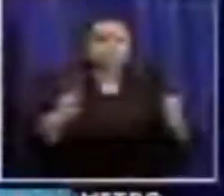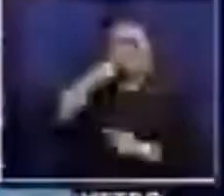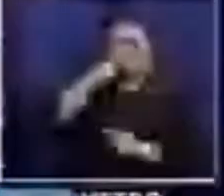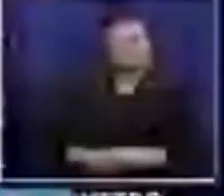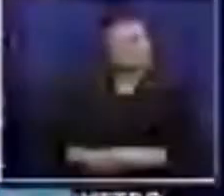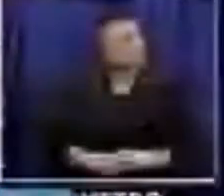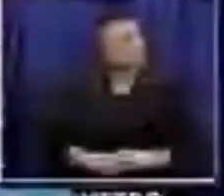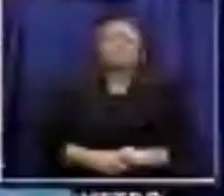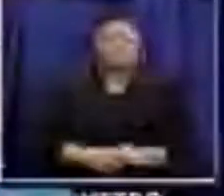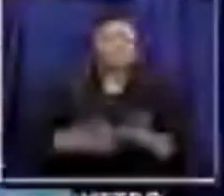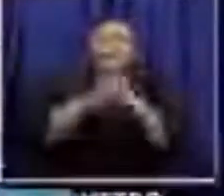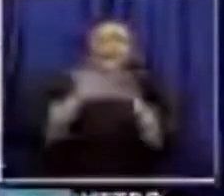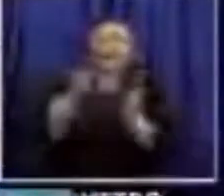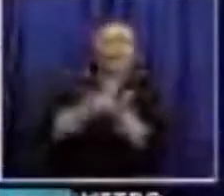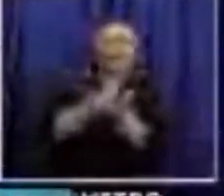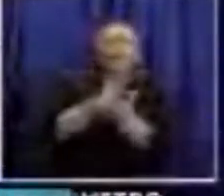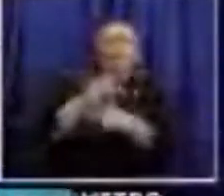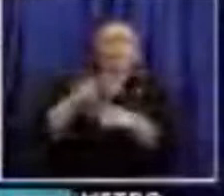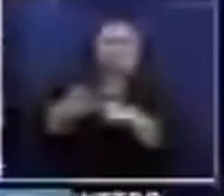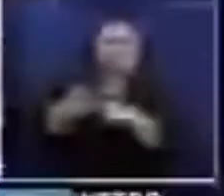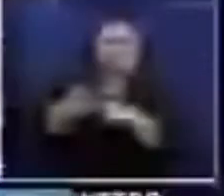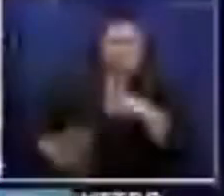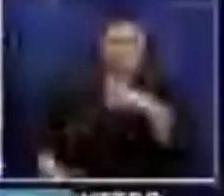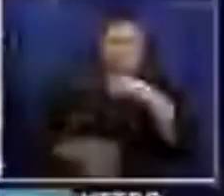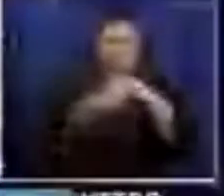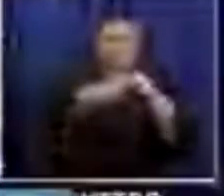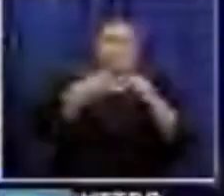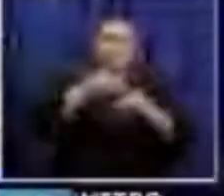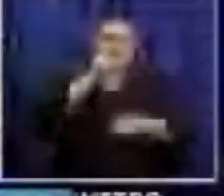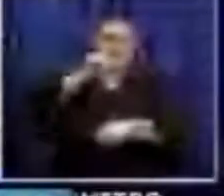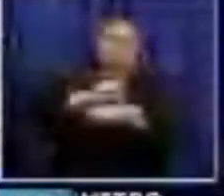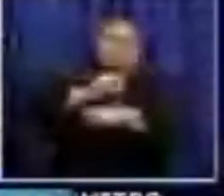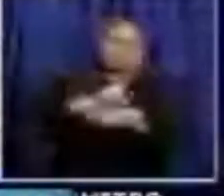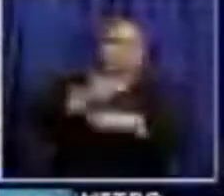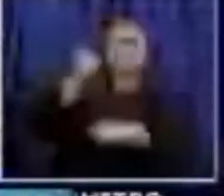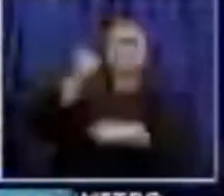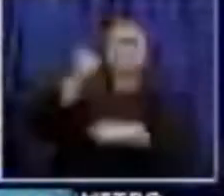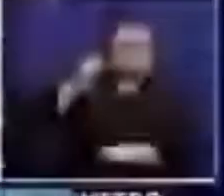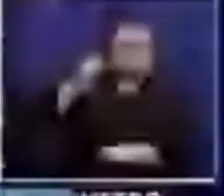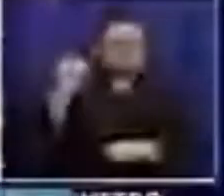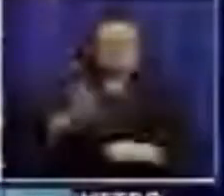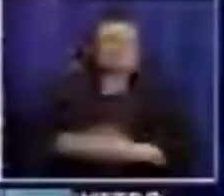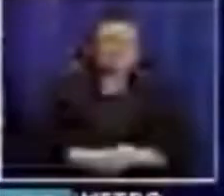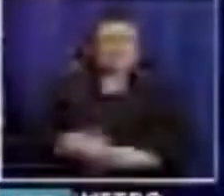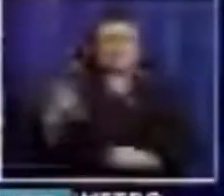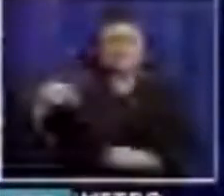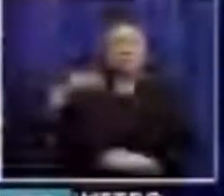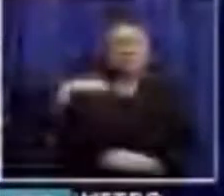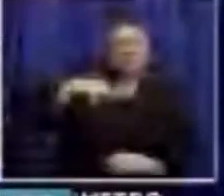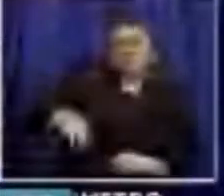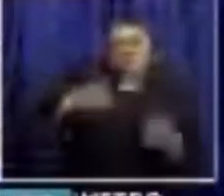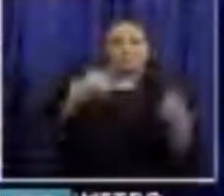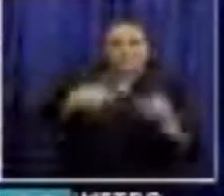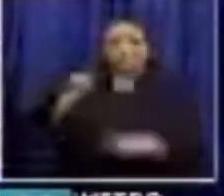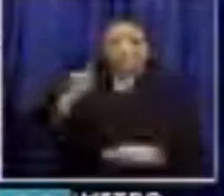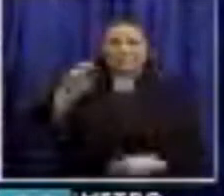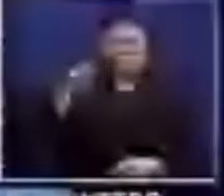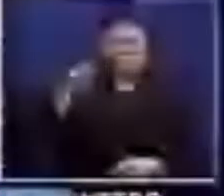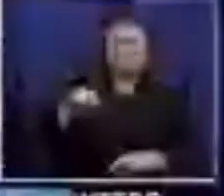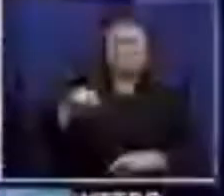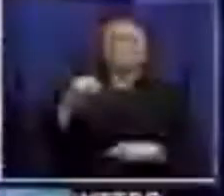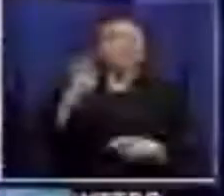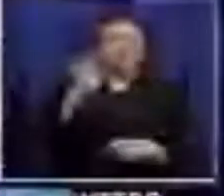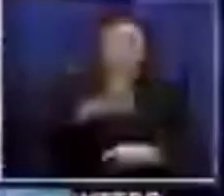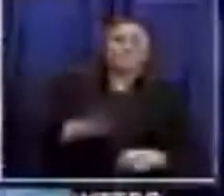unemployment insurance. The unemployment benefits in Tennessee are about the lowest in the nation. So the federal government